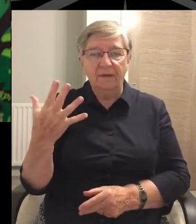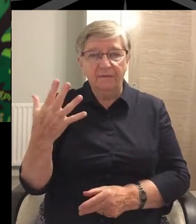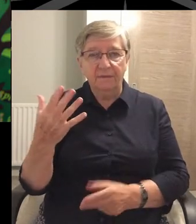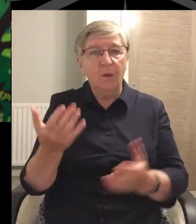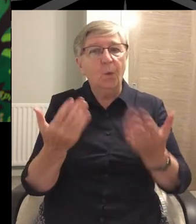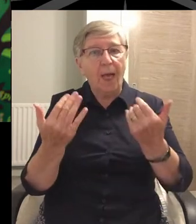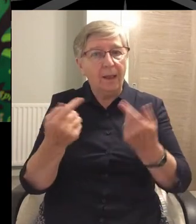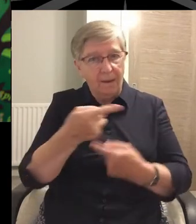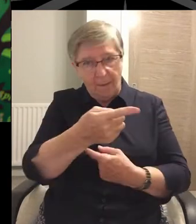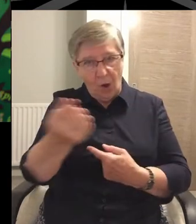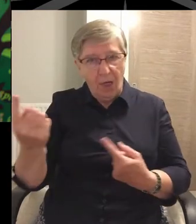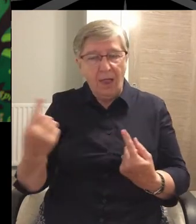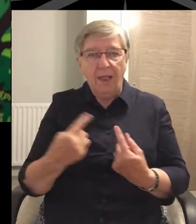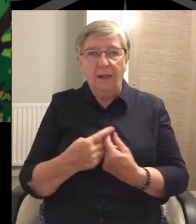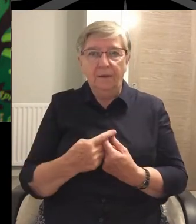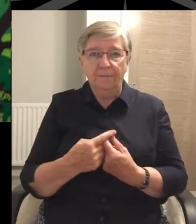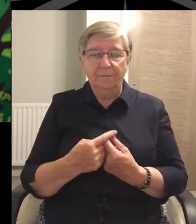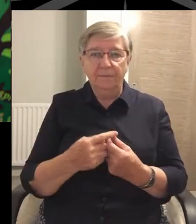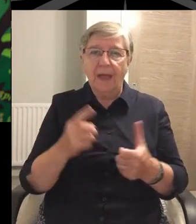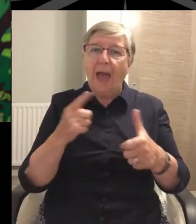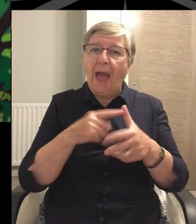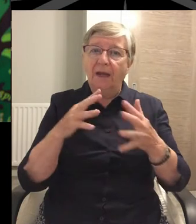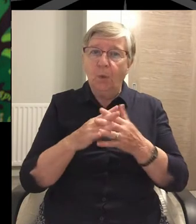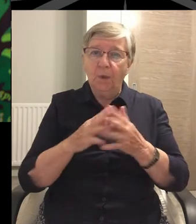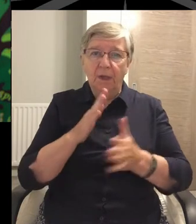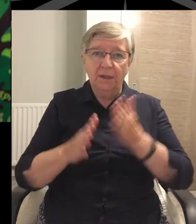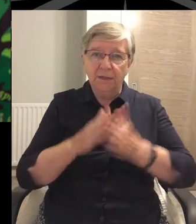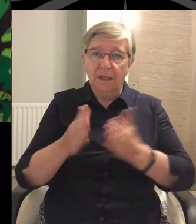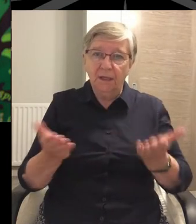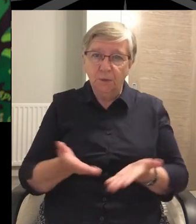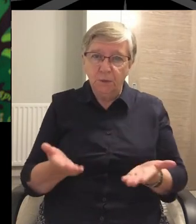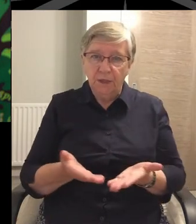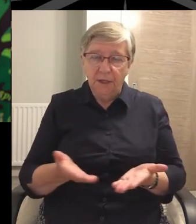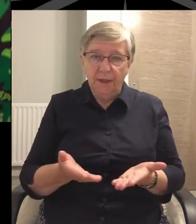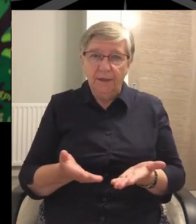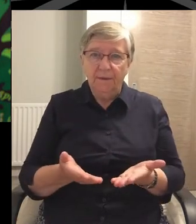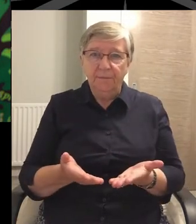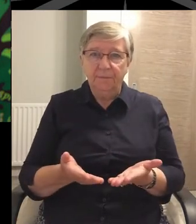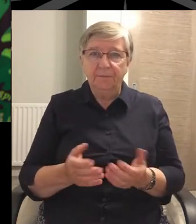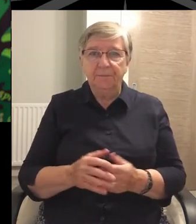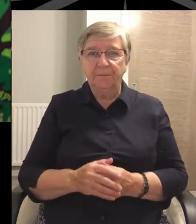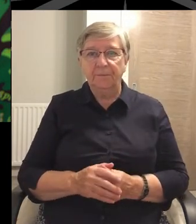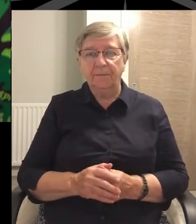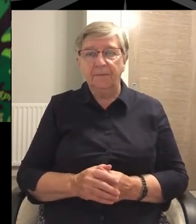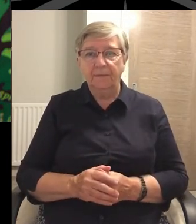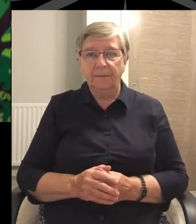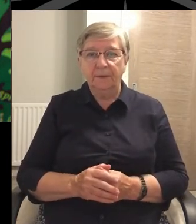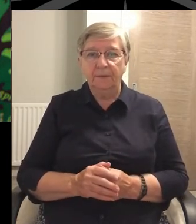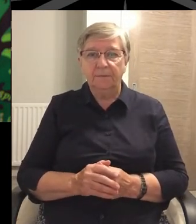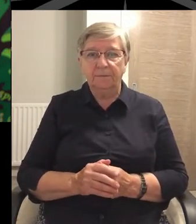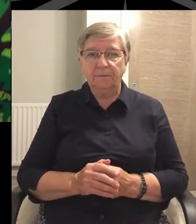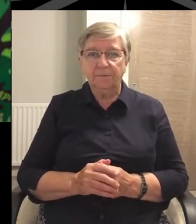all. I think it's Anna Weir that's doing the signing this week.